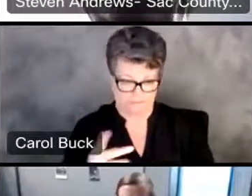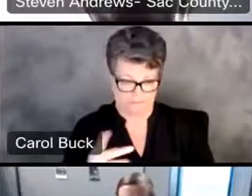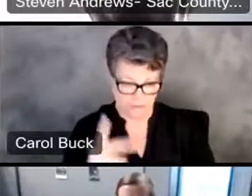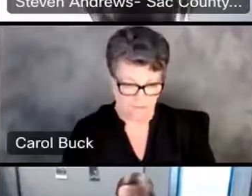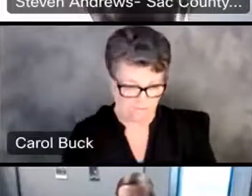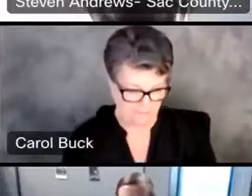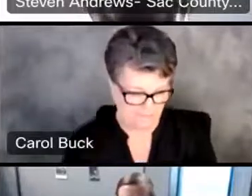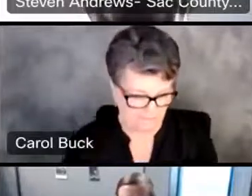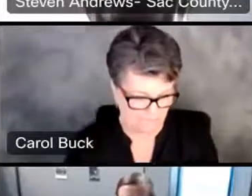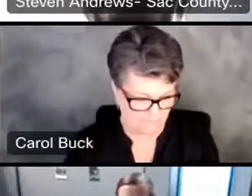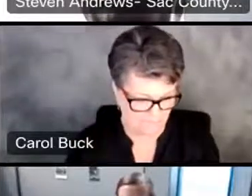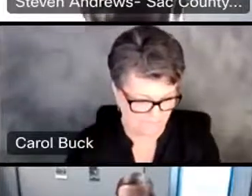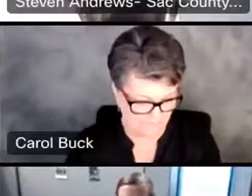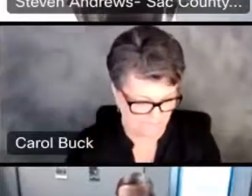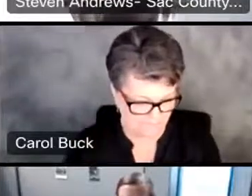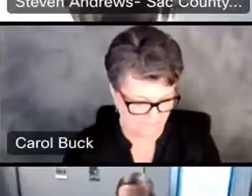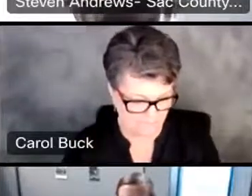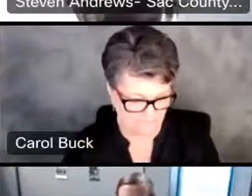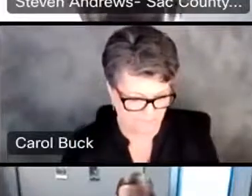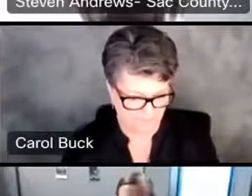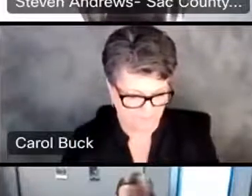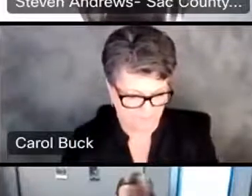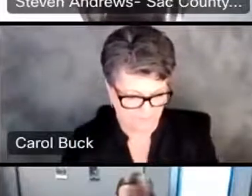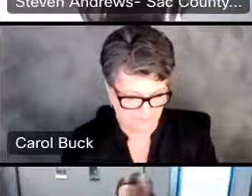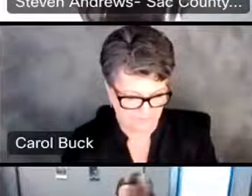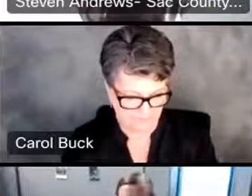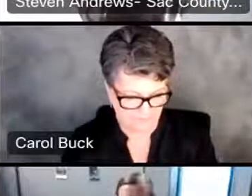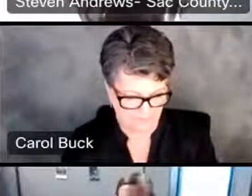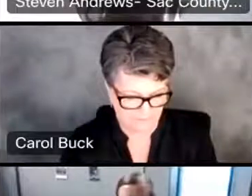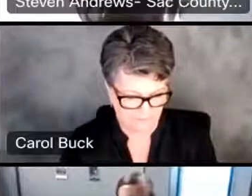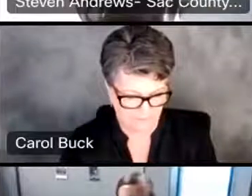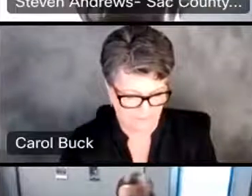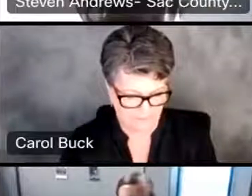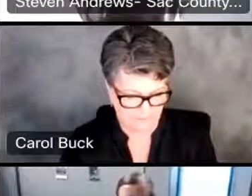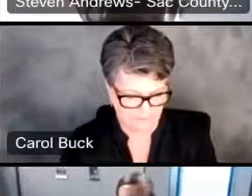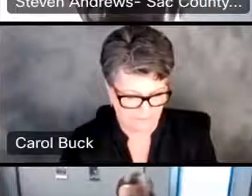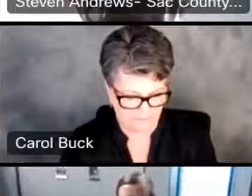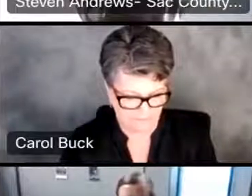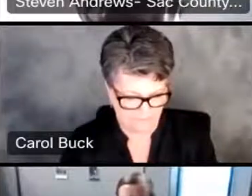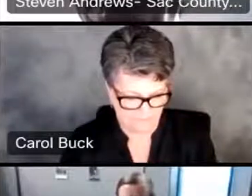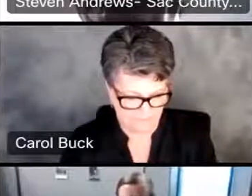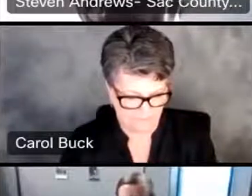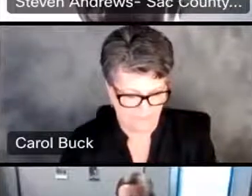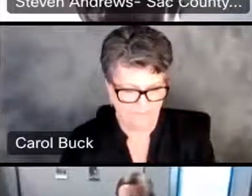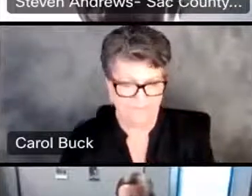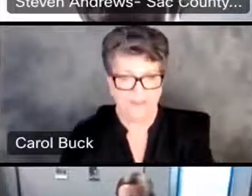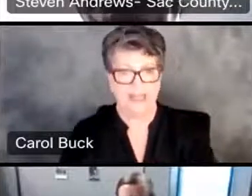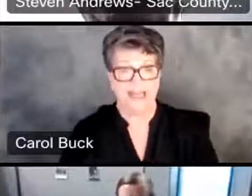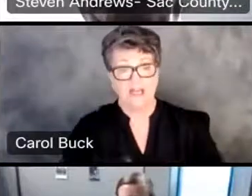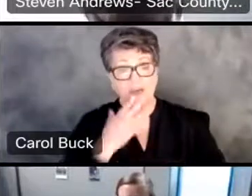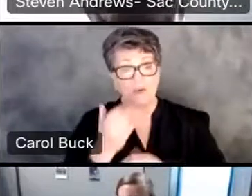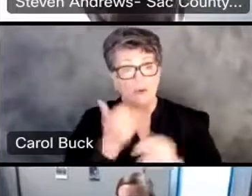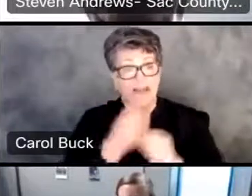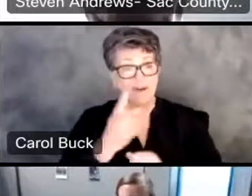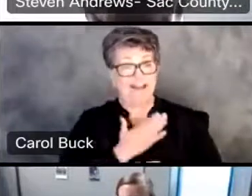Much. Oh, okay. Maybe. Okay. Tracy, you'll have to let us know if that's successful. So good morning, everyone.